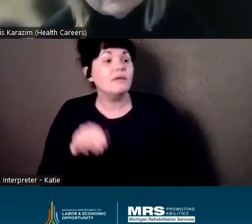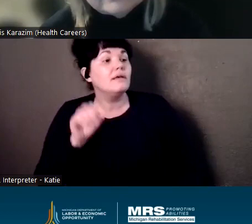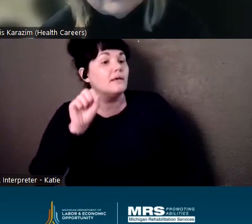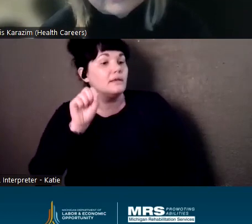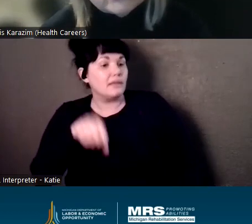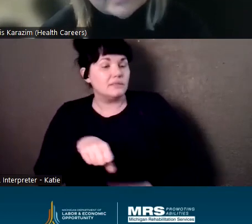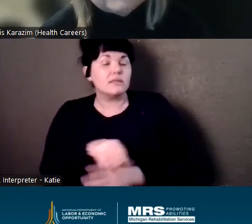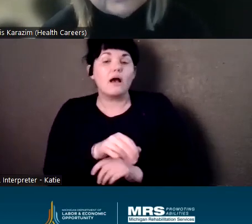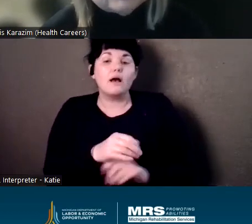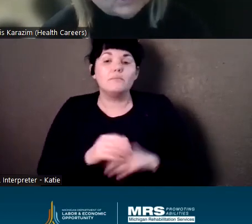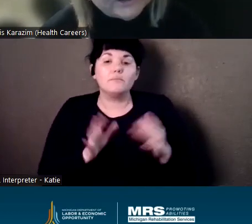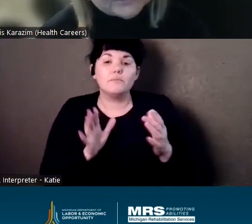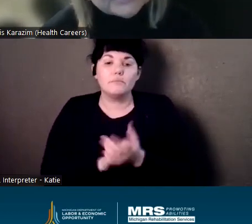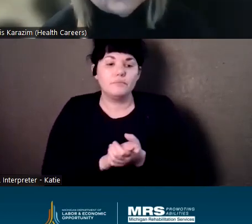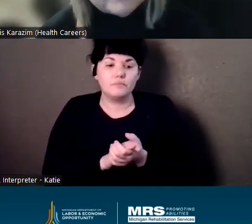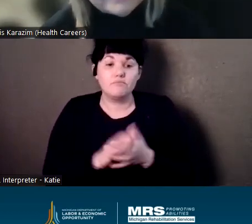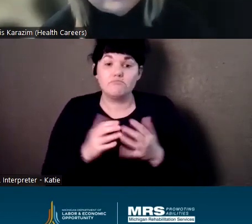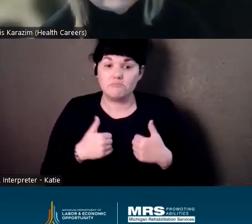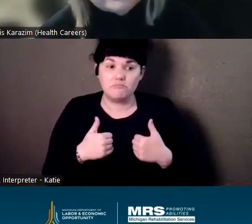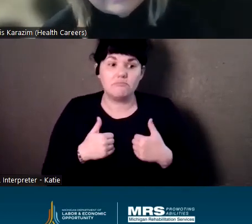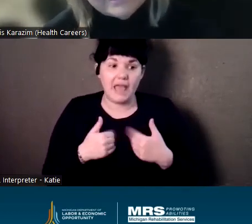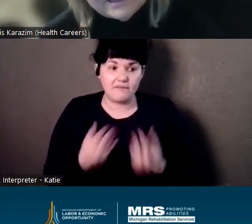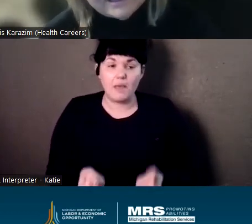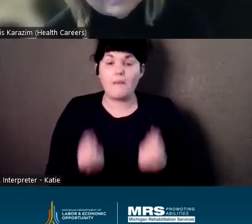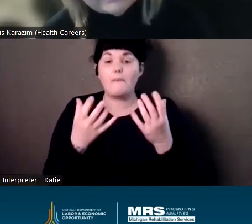that there are quite a few employers who have been